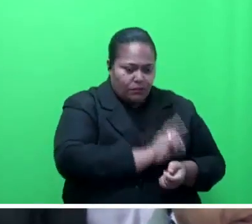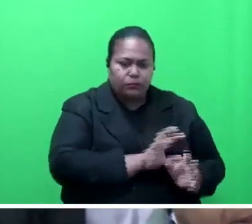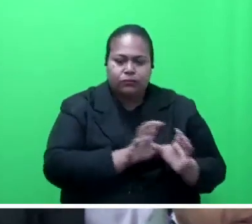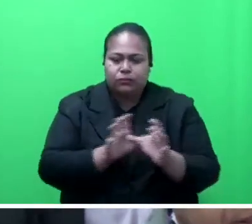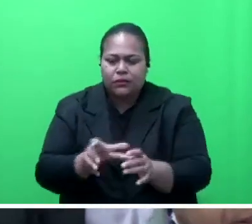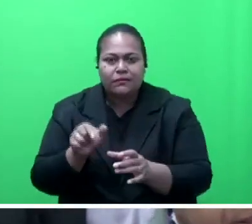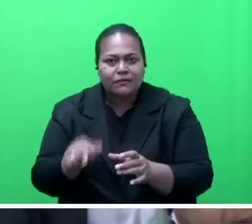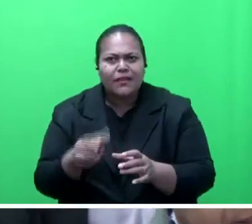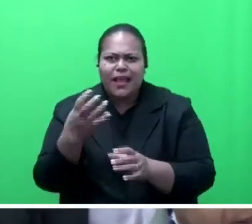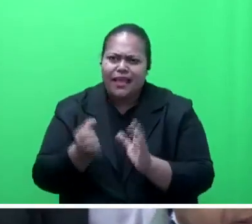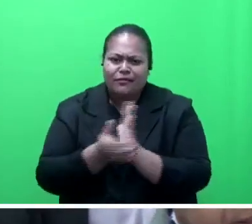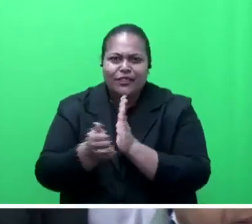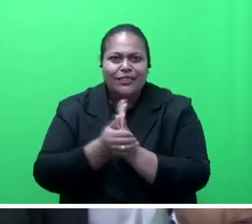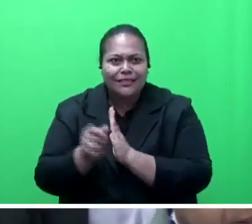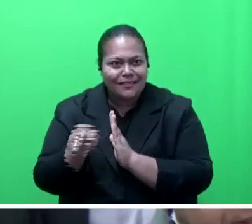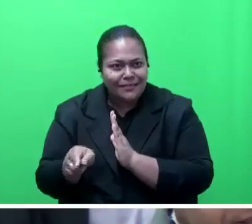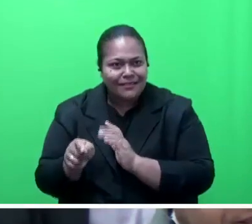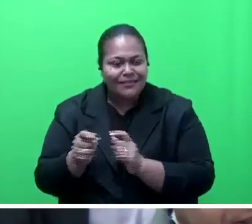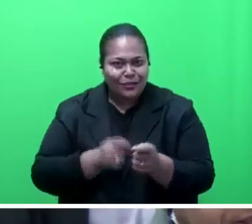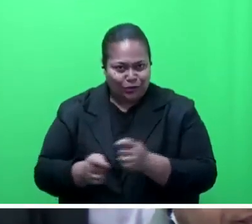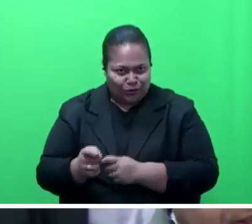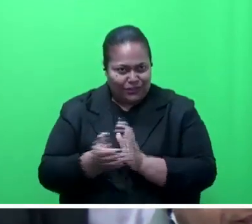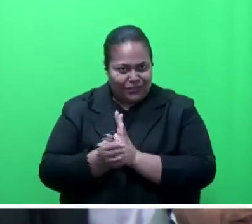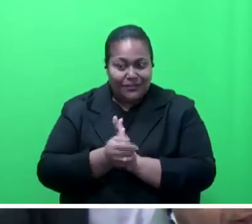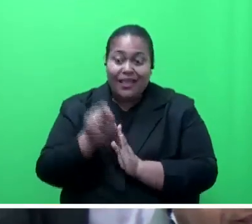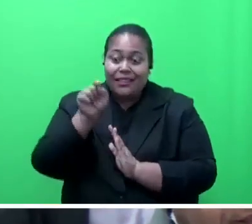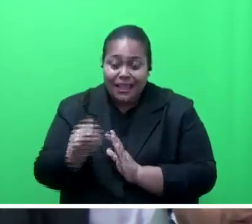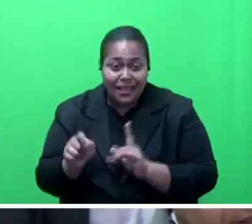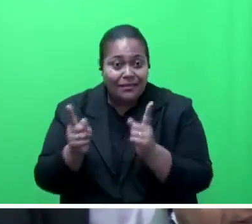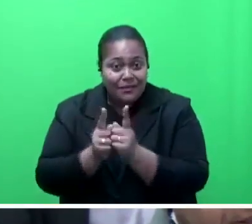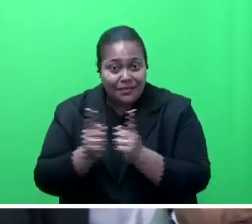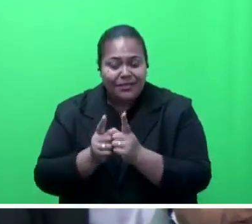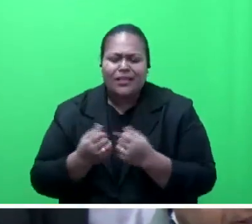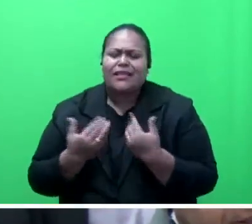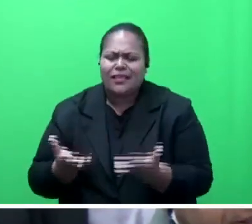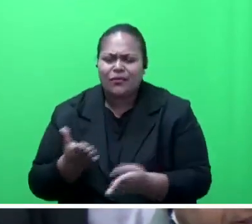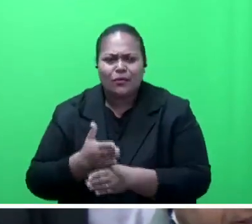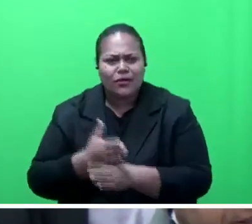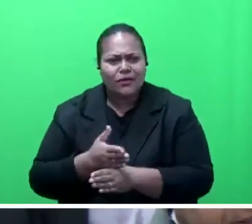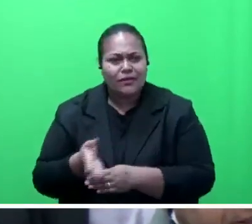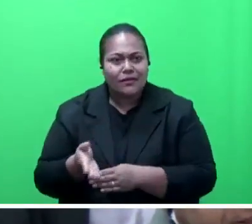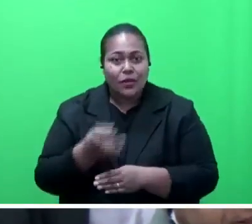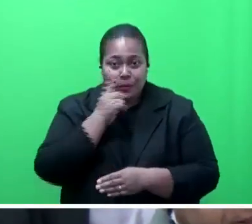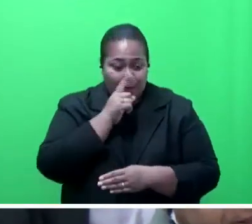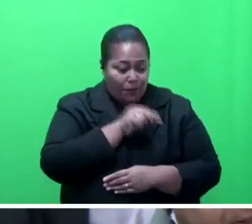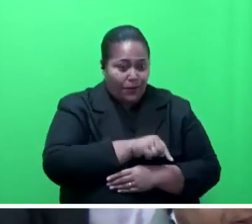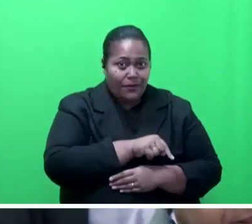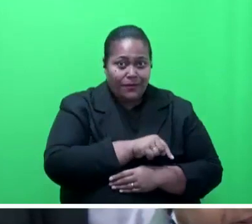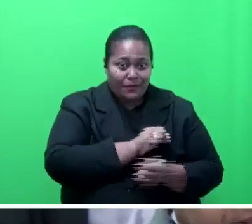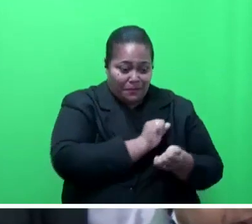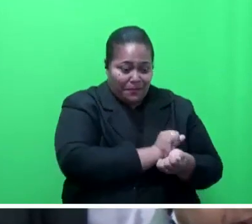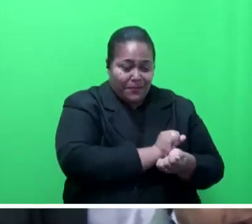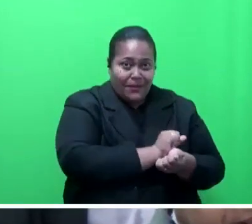over there, in that particular meeting, people were actually given jobs. So people coming out knew that actually they had a